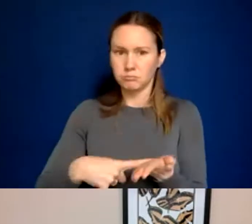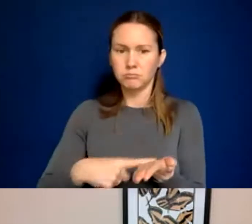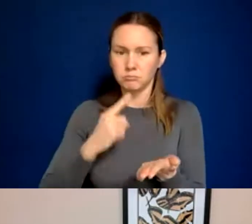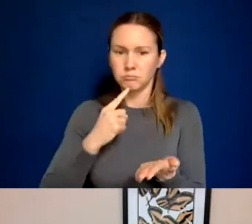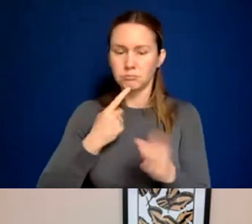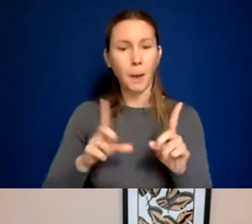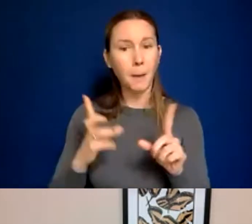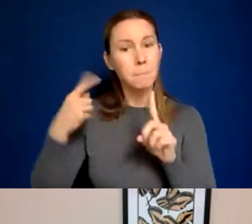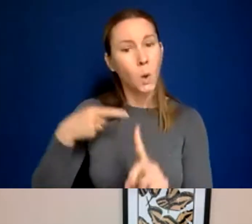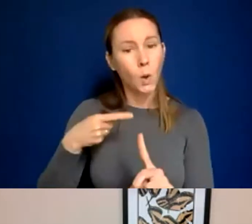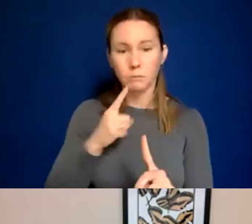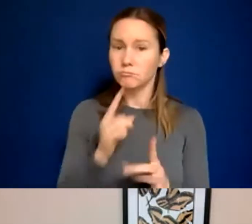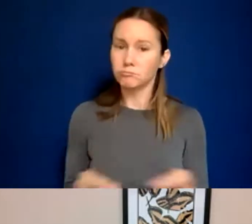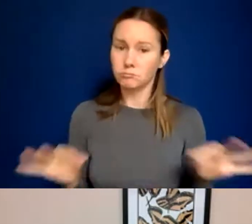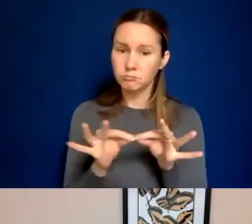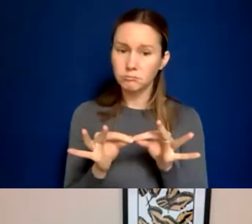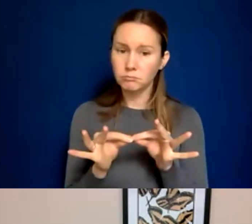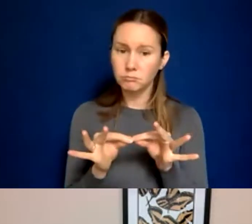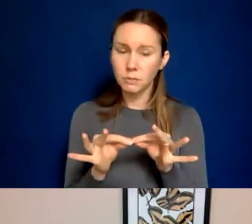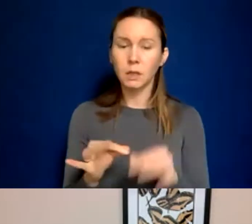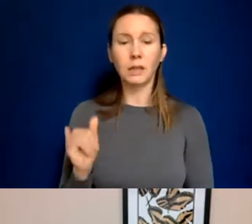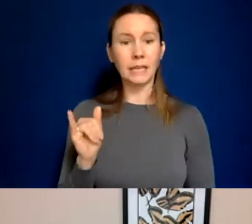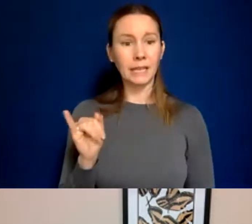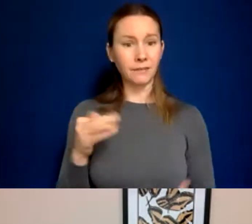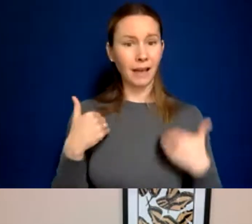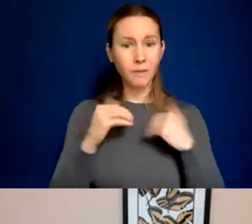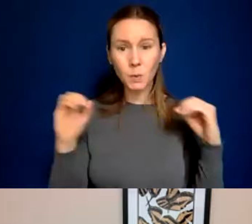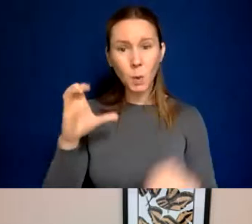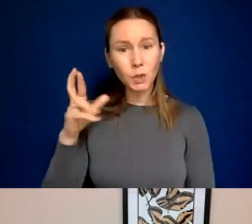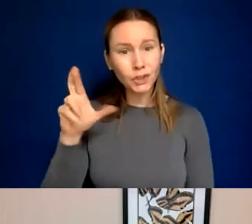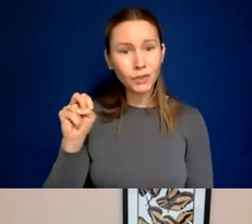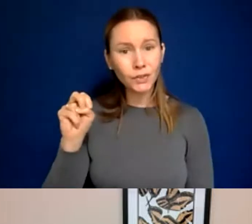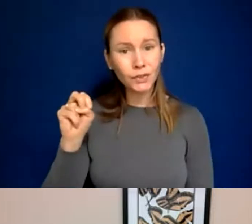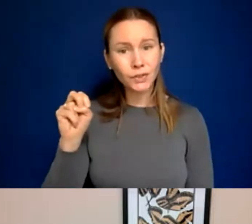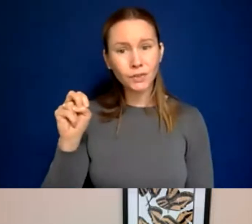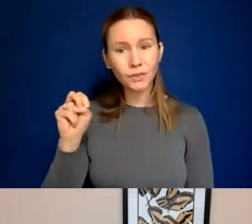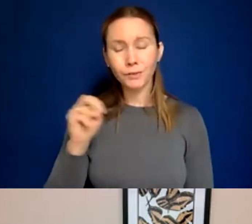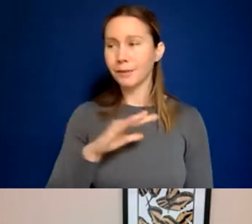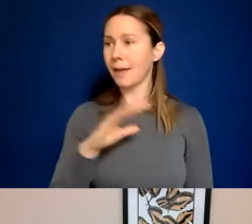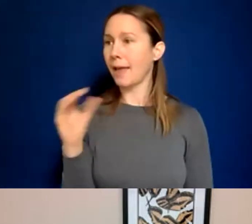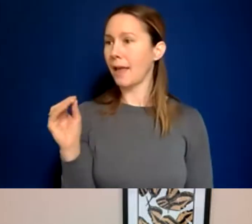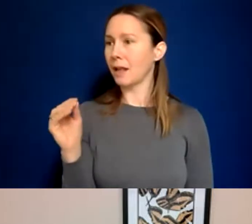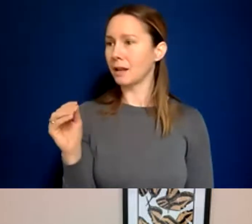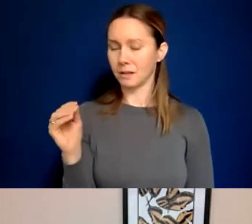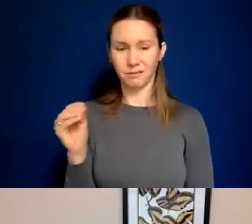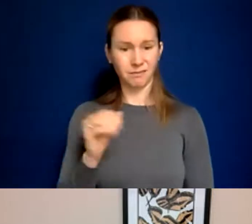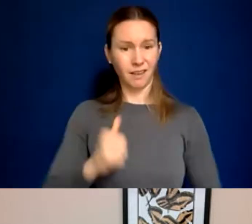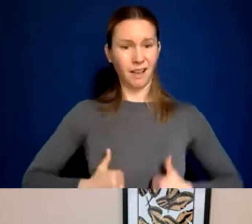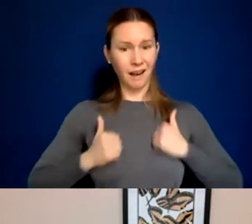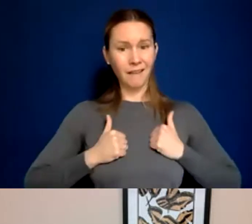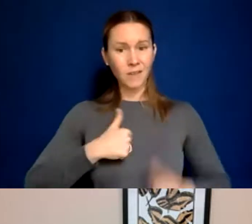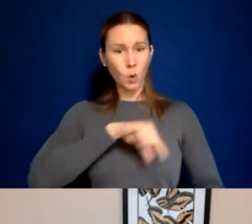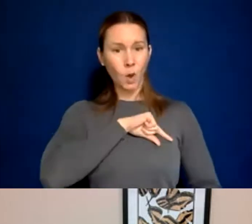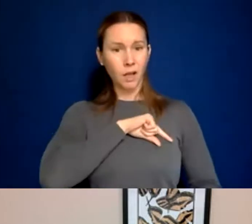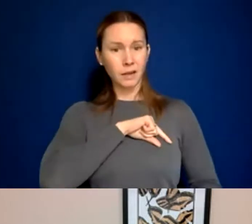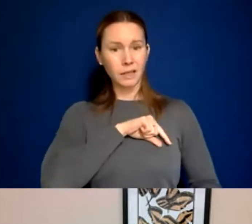very, very crucial. If there's no cure and the quality of life declines with the